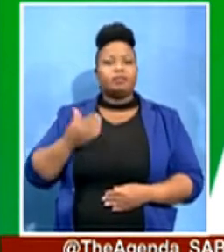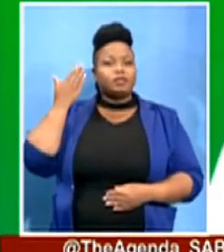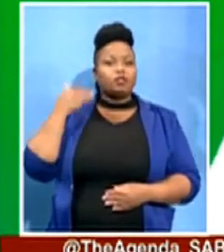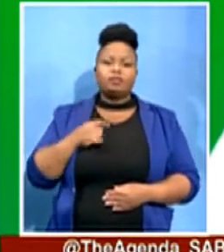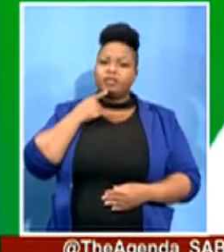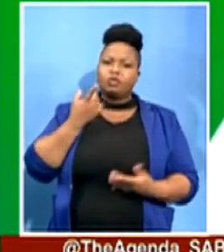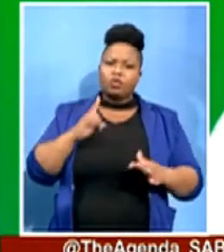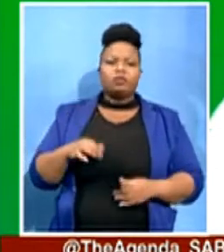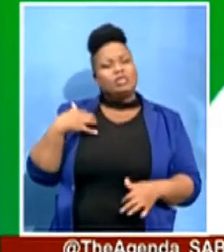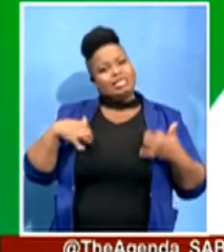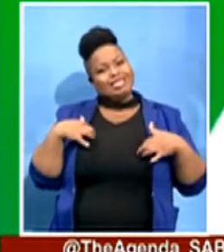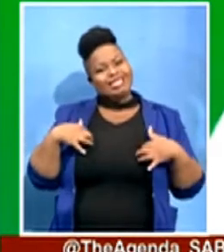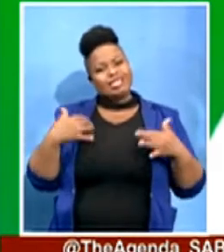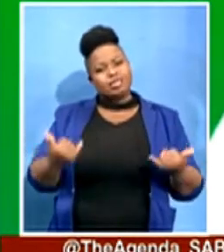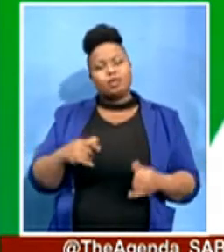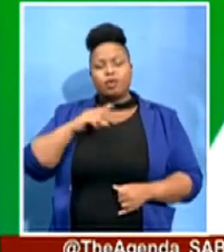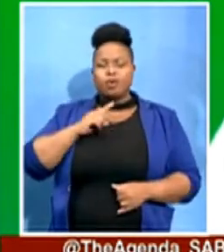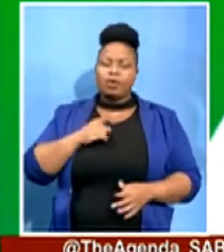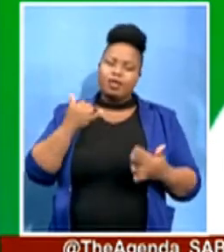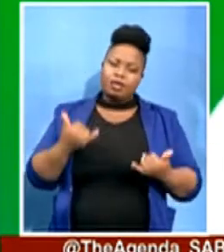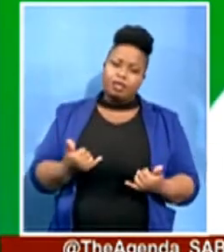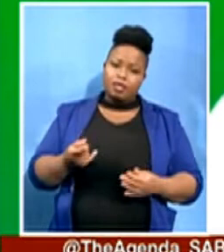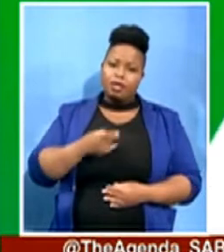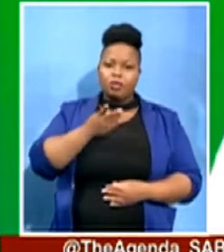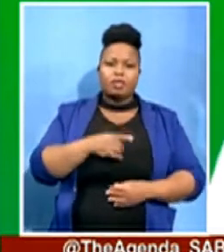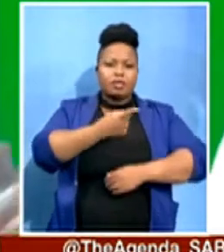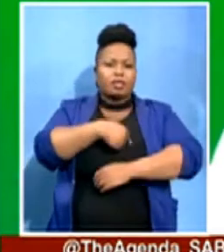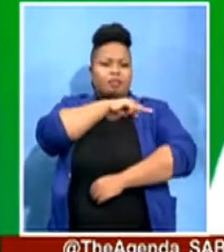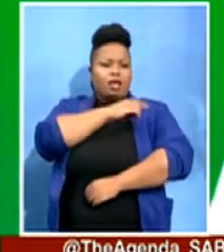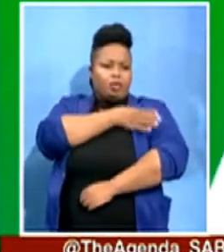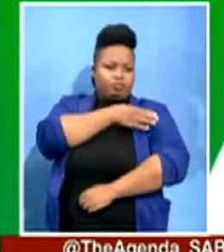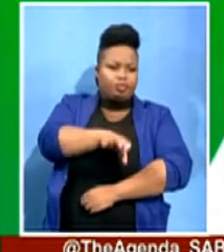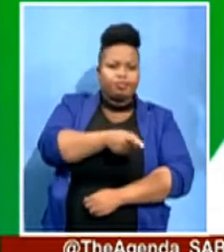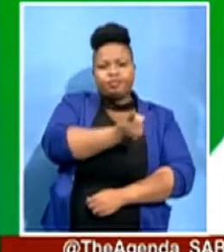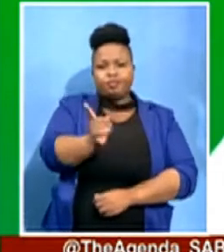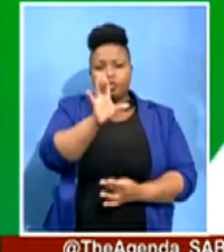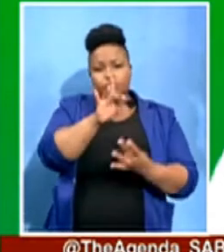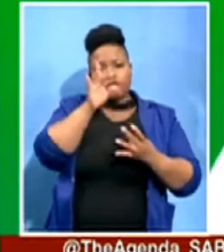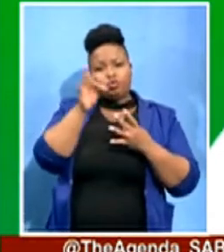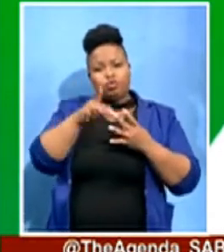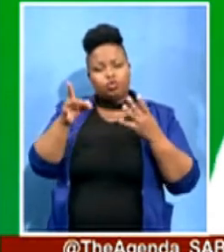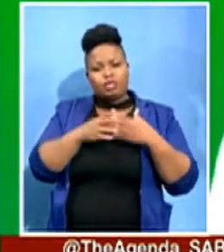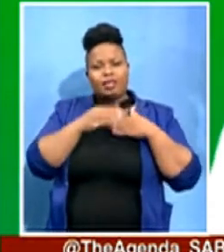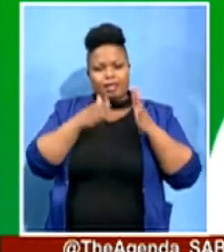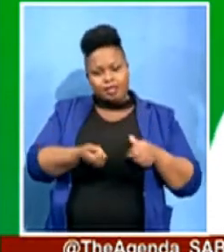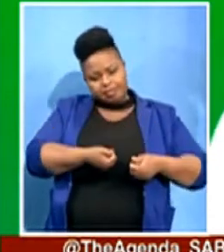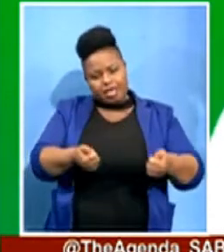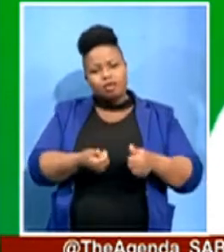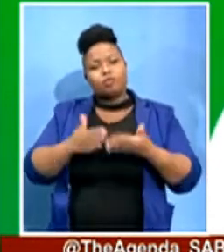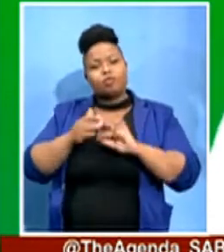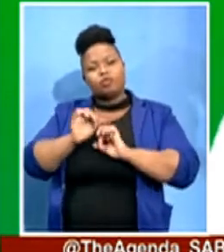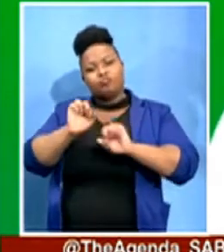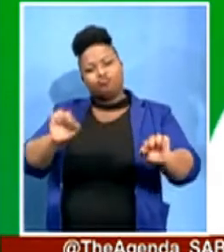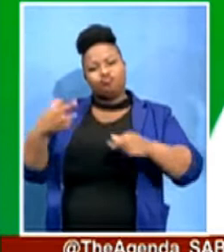put, the power of voting, the power of selecting all of our leaders back into the hands of the voter. I think that that's really critical, and that